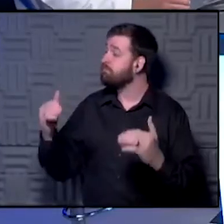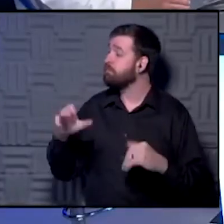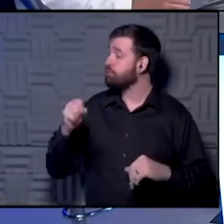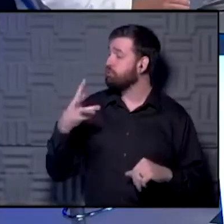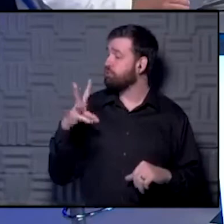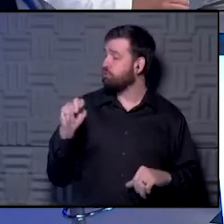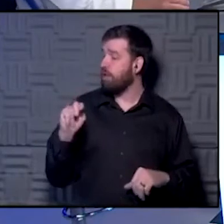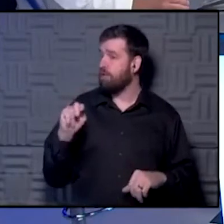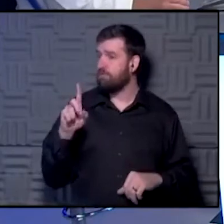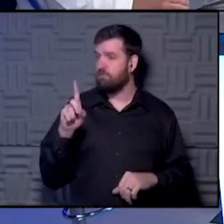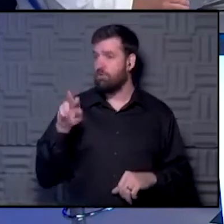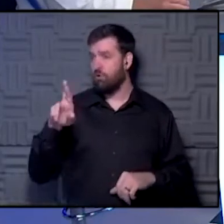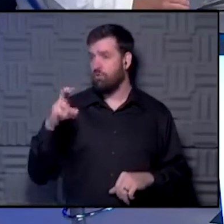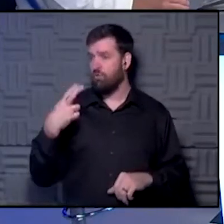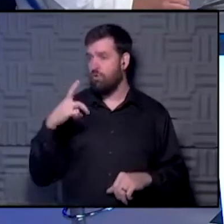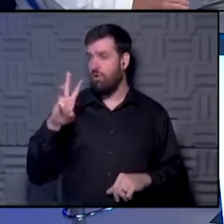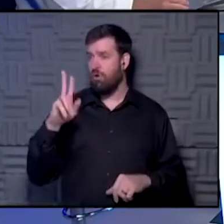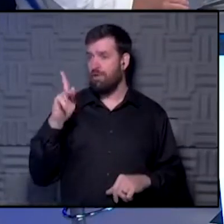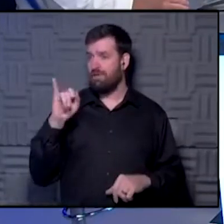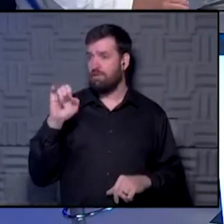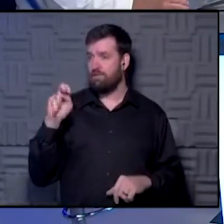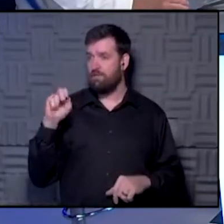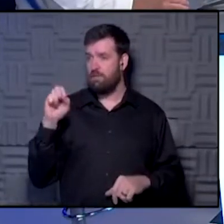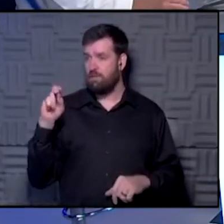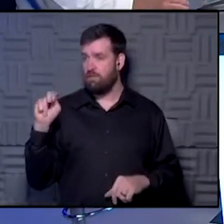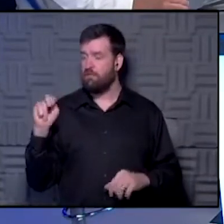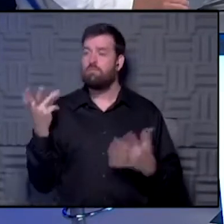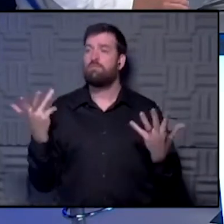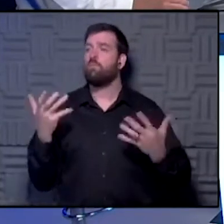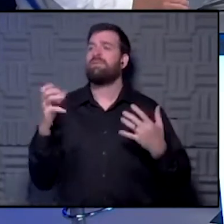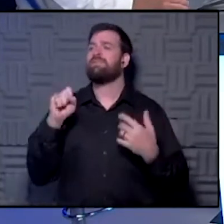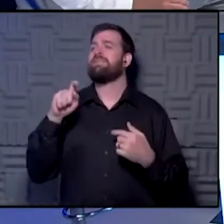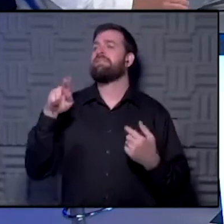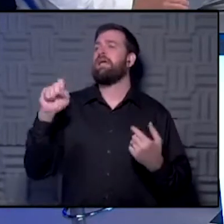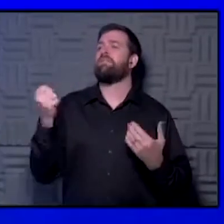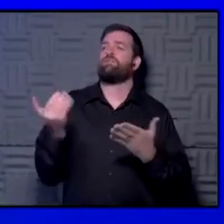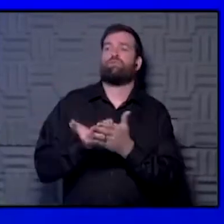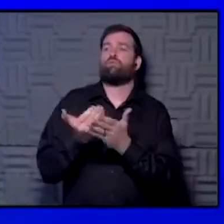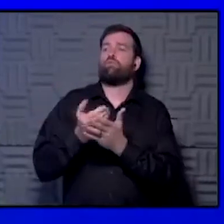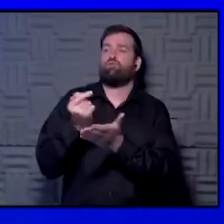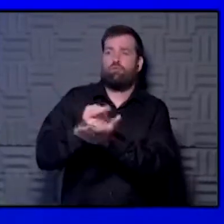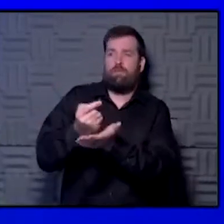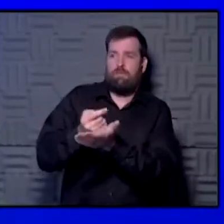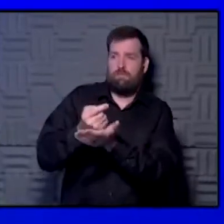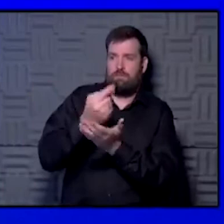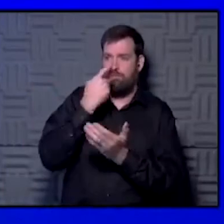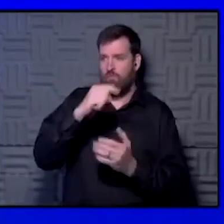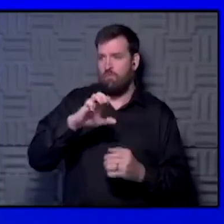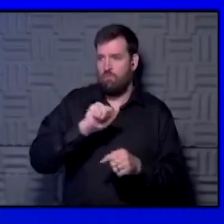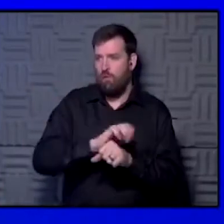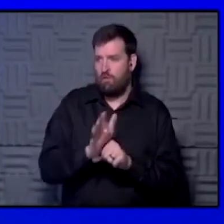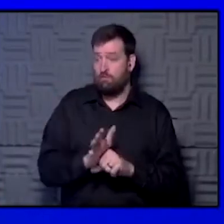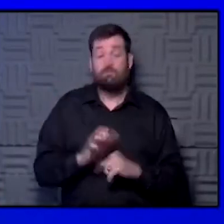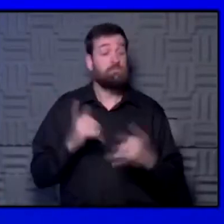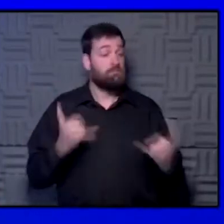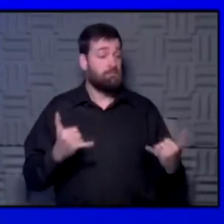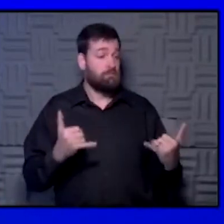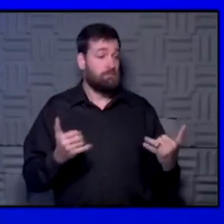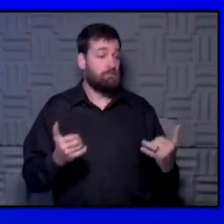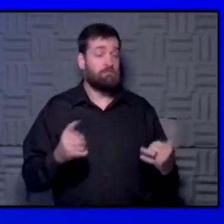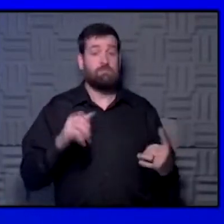asked Dr. Hawkinson, what is the status of new treatments for COVID? So currently, new treatments,